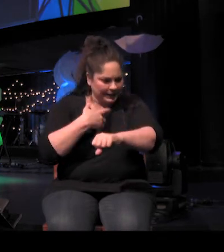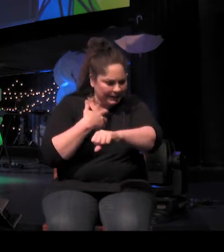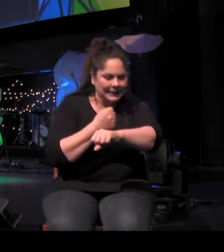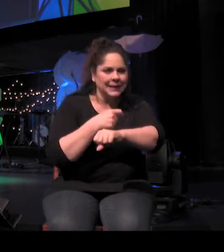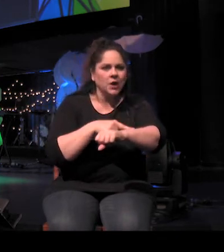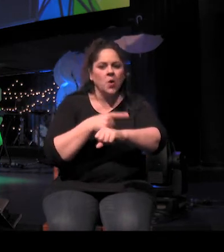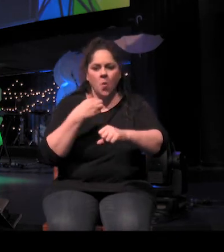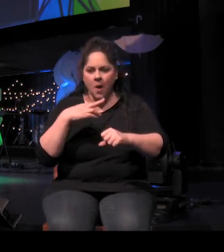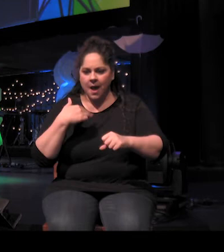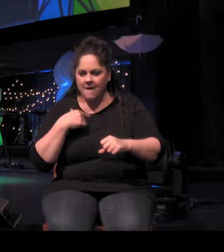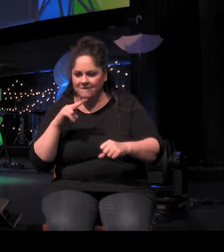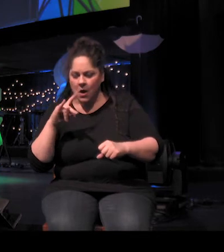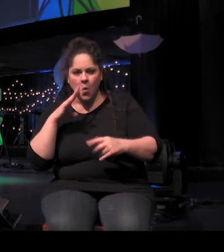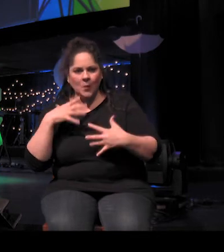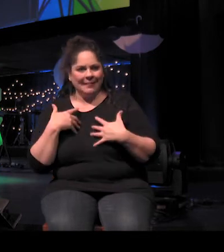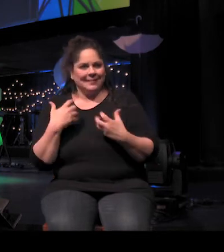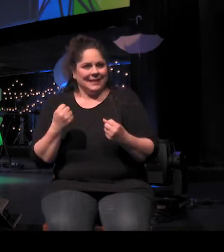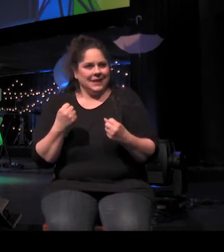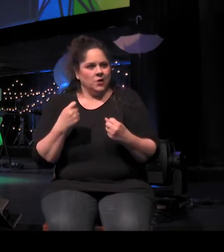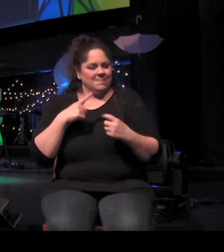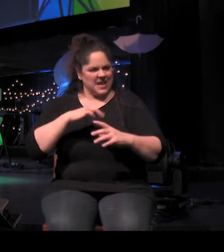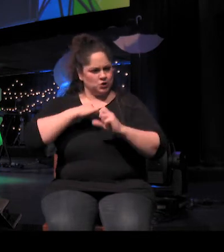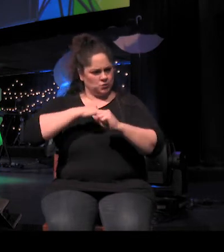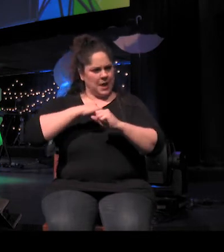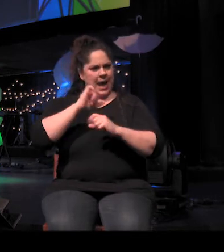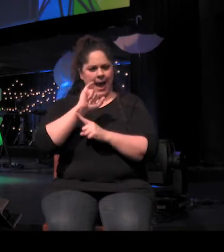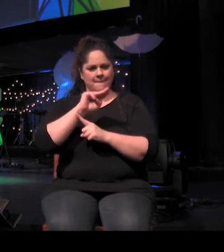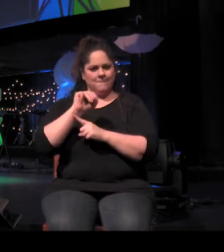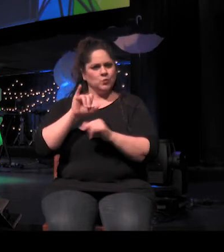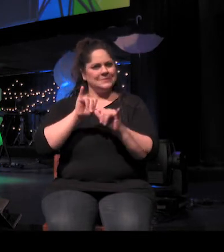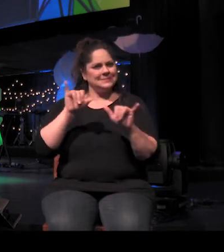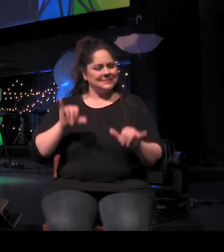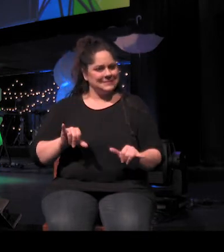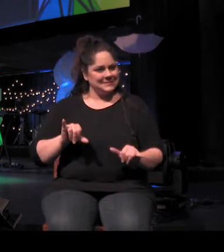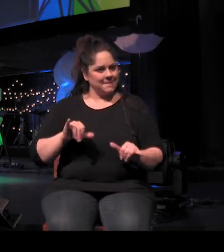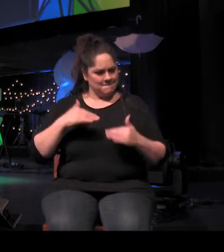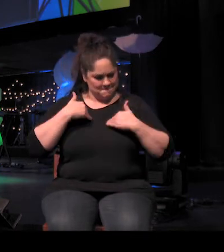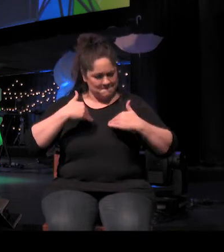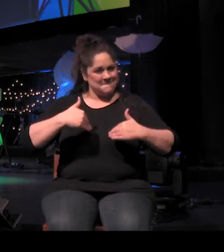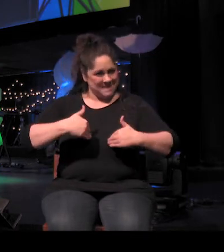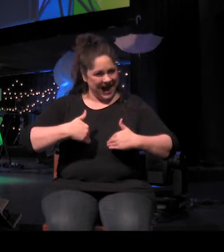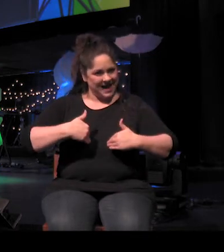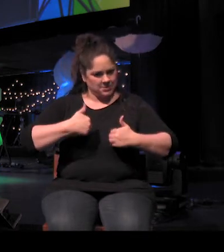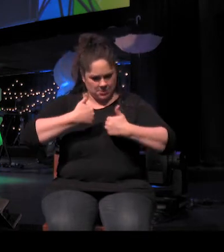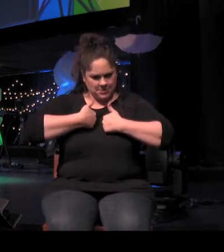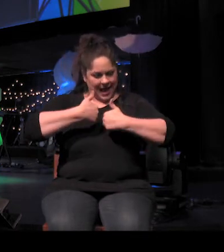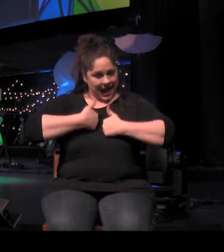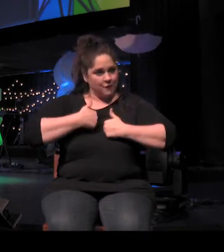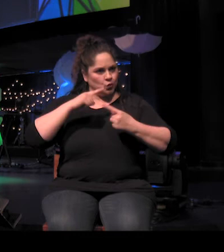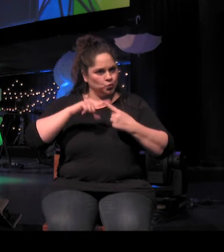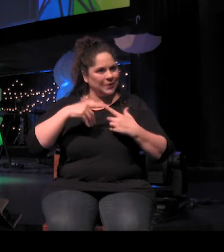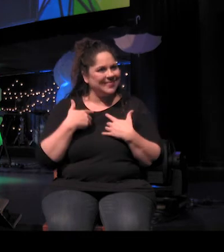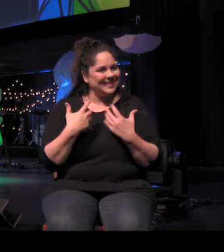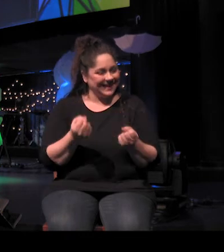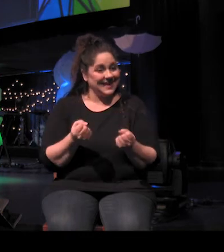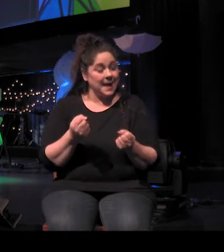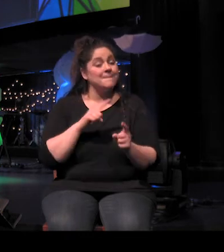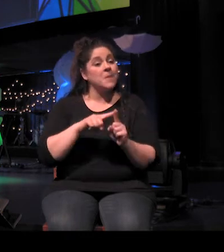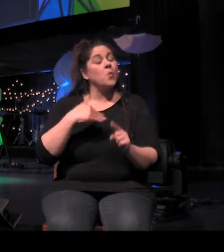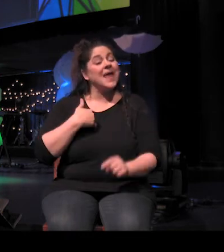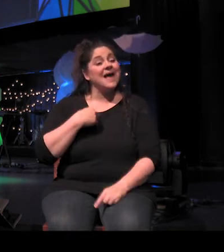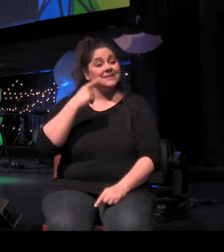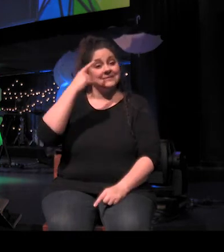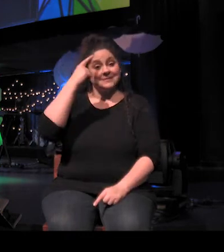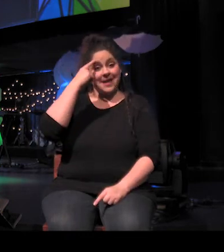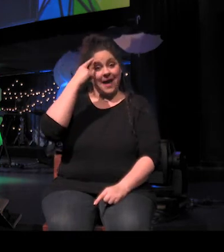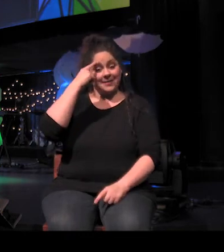cut. So our bodies are created by God to be self-healing. Well, there's something called psychological immune